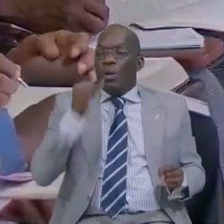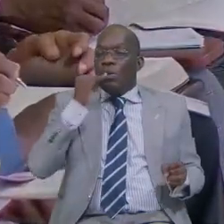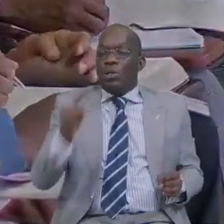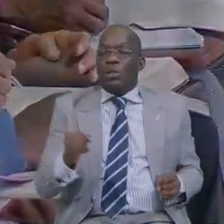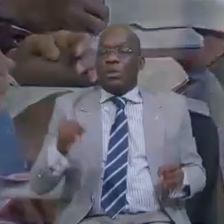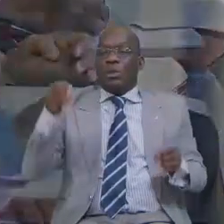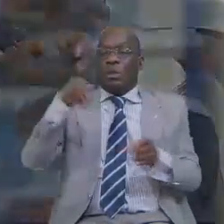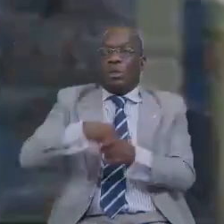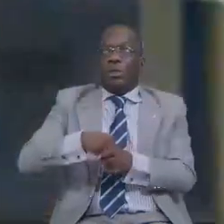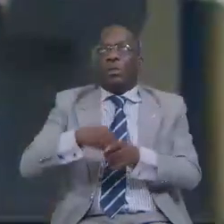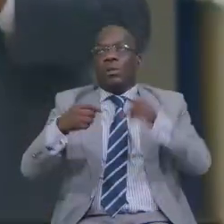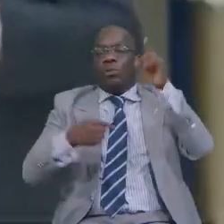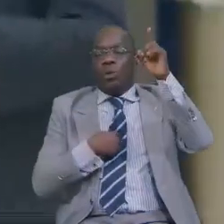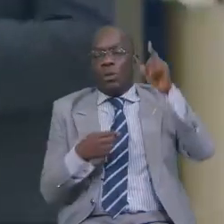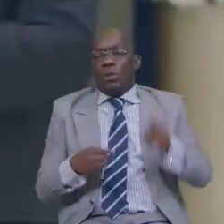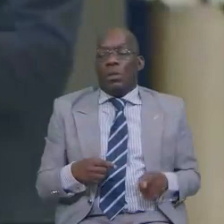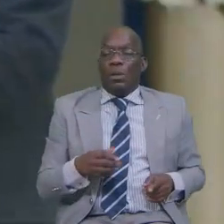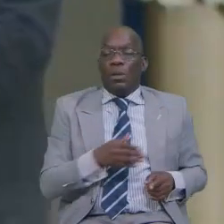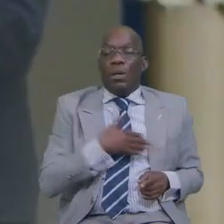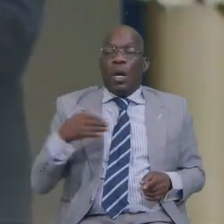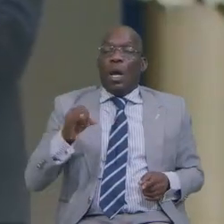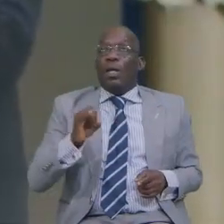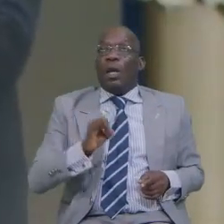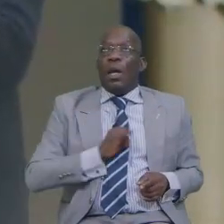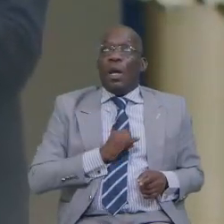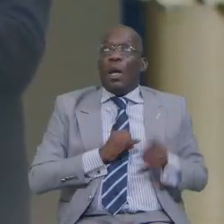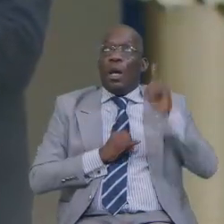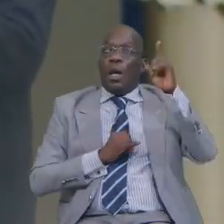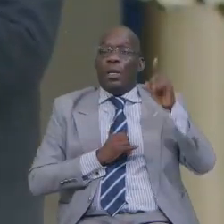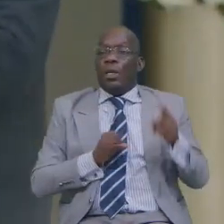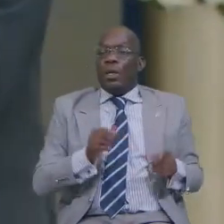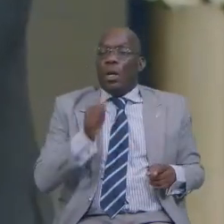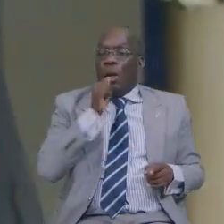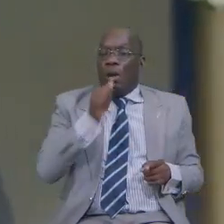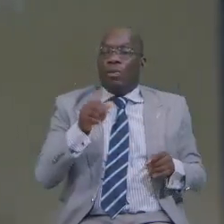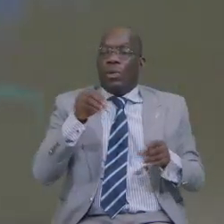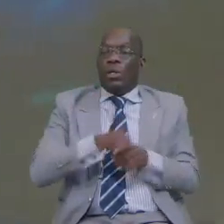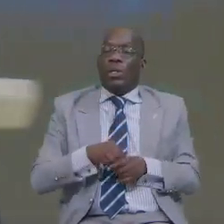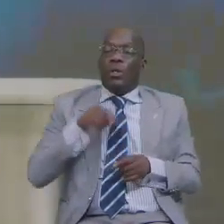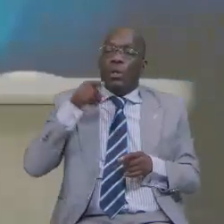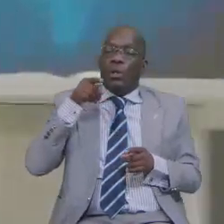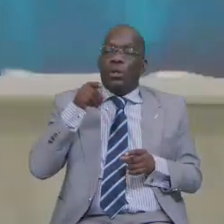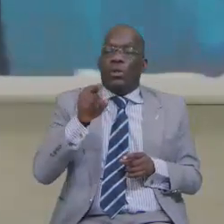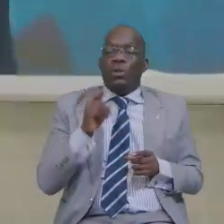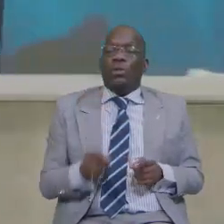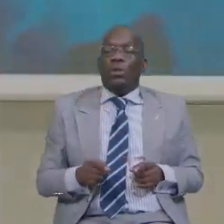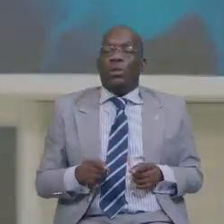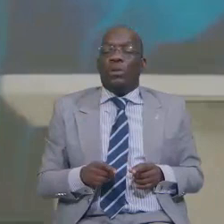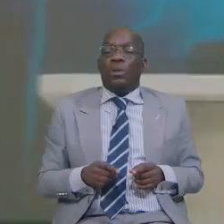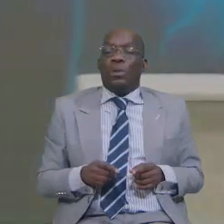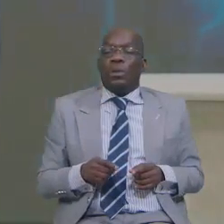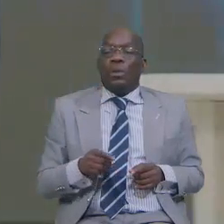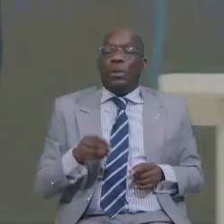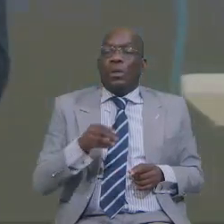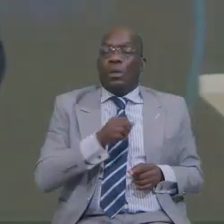me, and I am in you. He ministered. He's passed